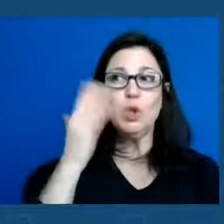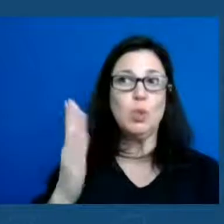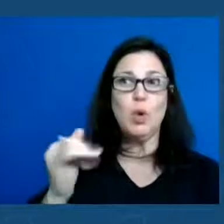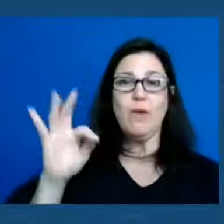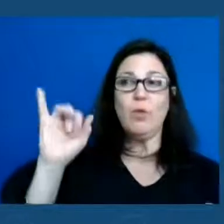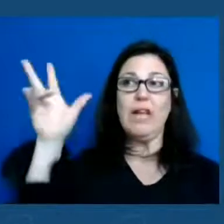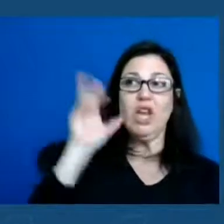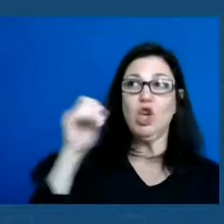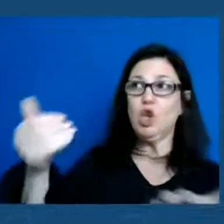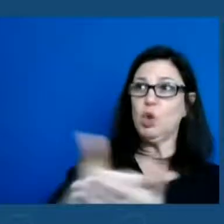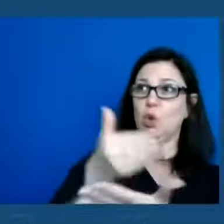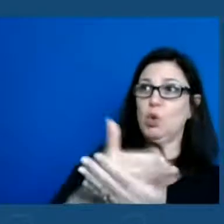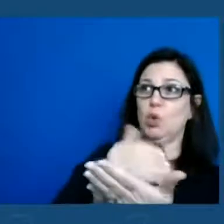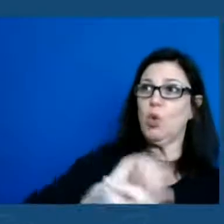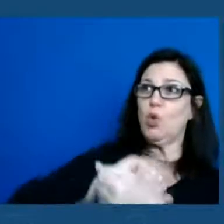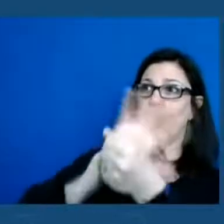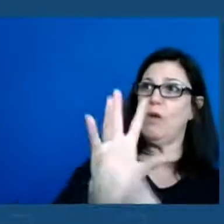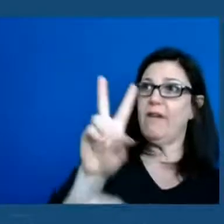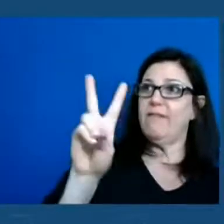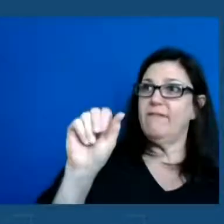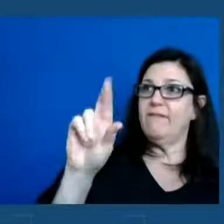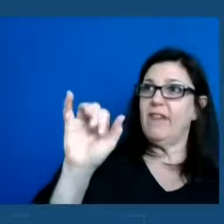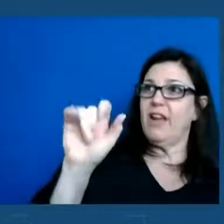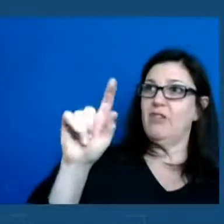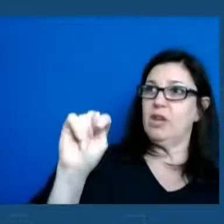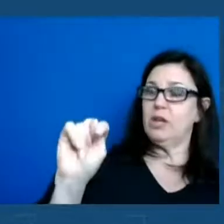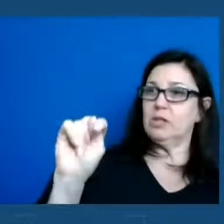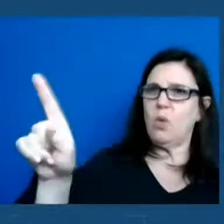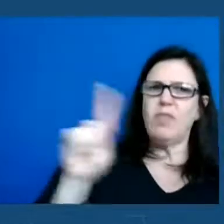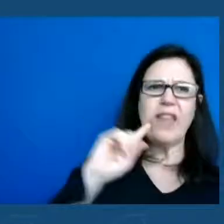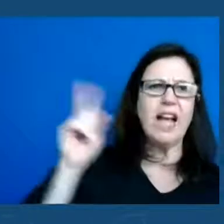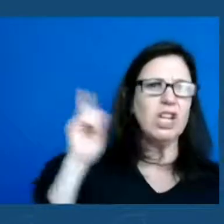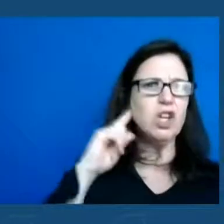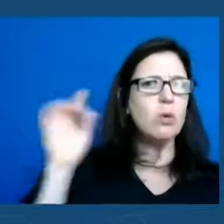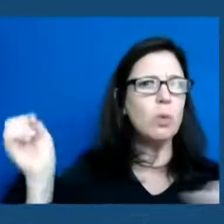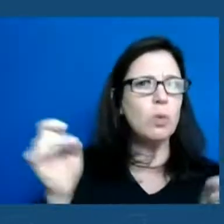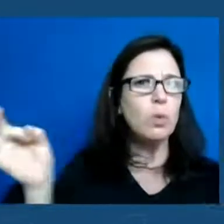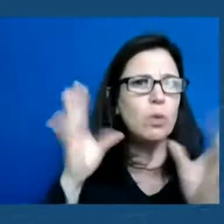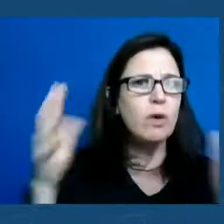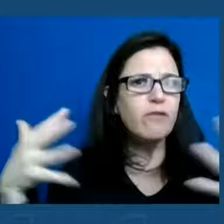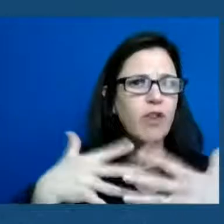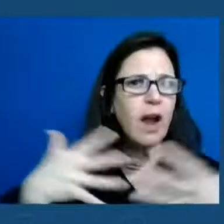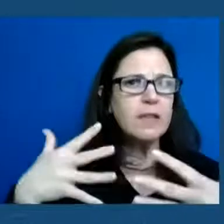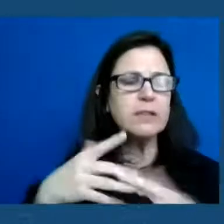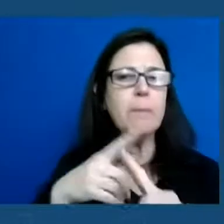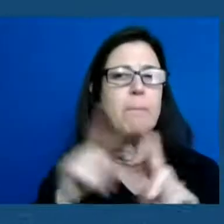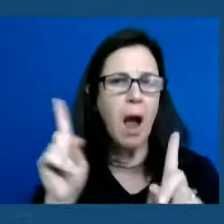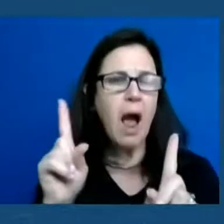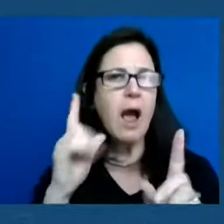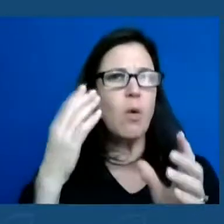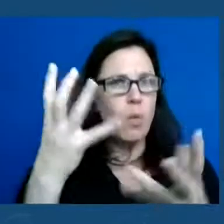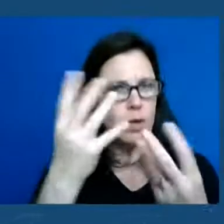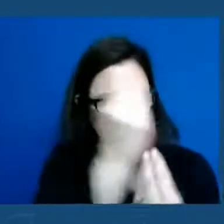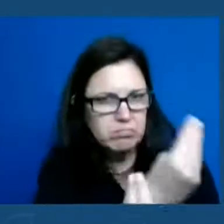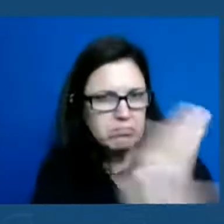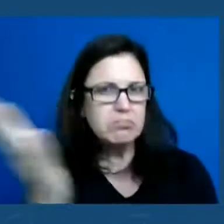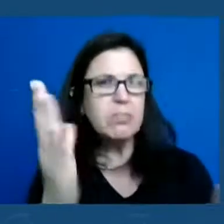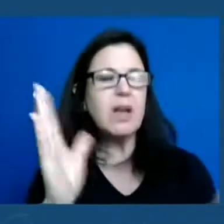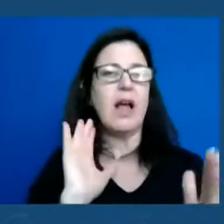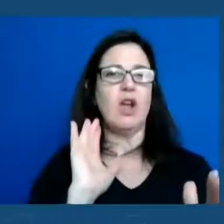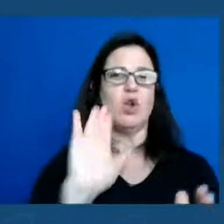about new variants. It's a frightening phenomenon for many people. So I want to make sure that individuals know that their state